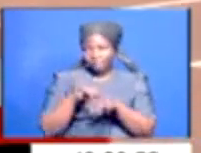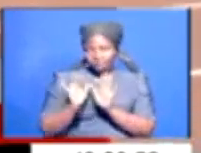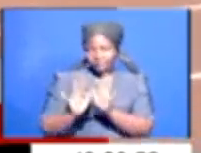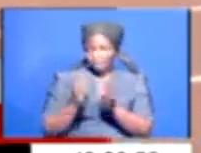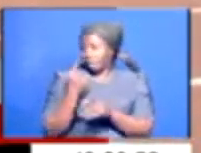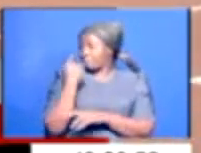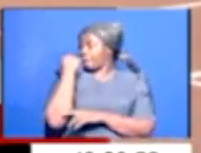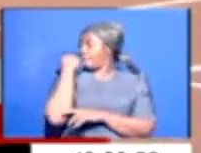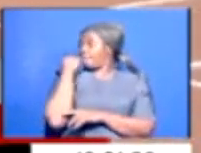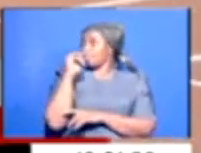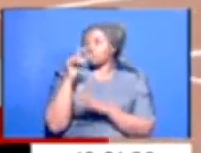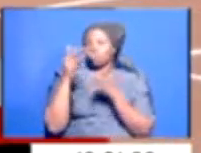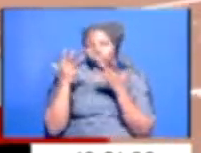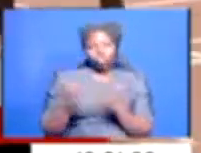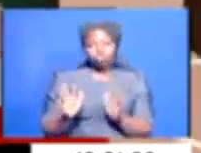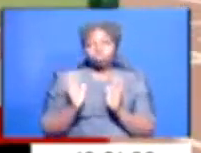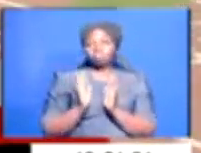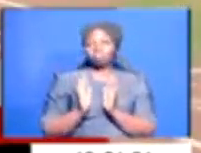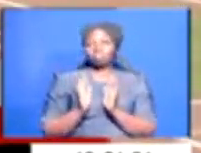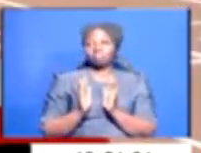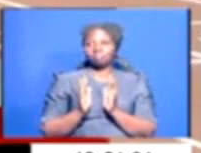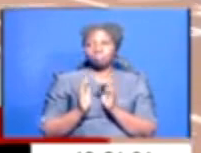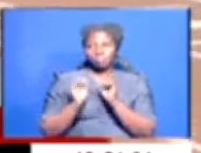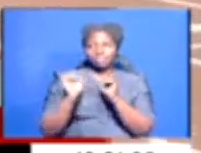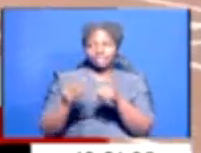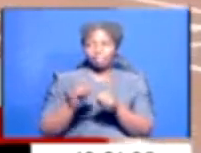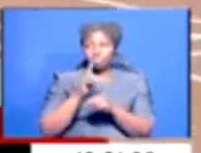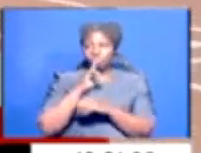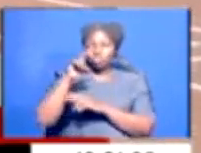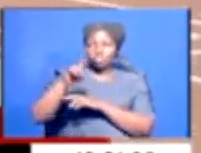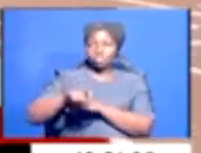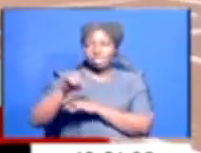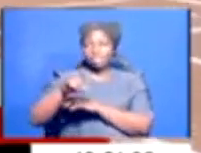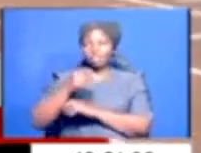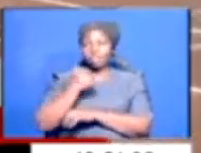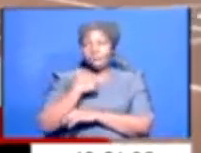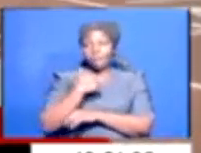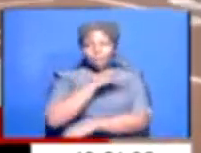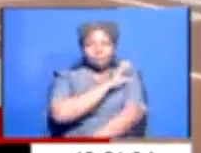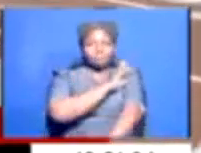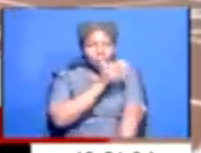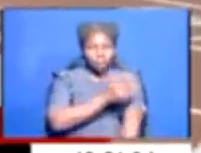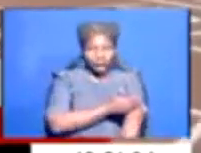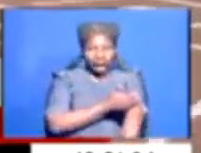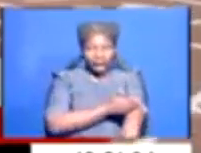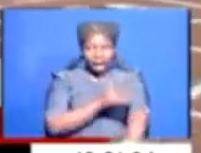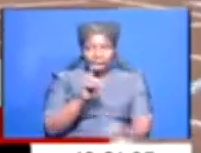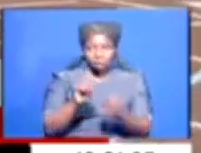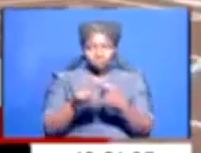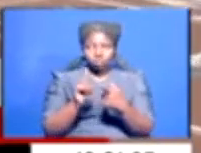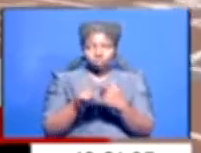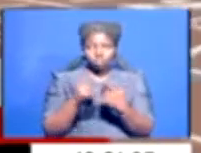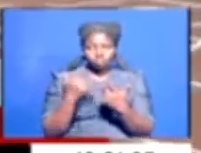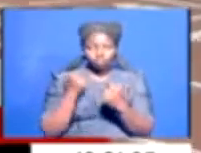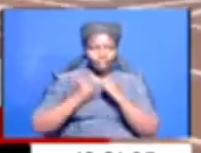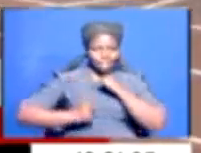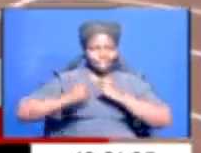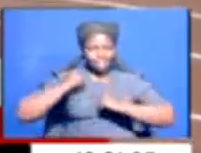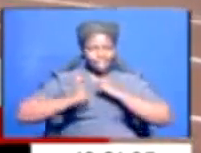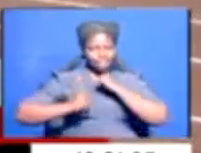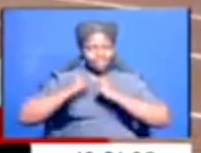are losing some second. So you need to have that power to catch up. You know, like